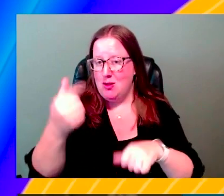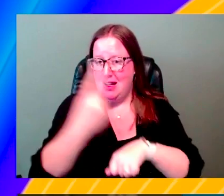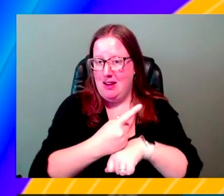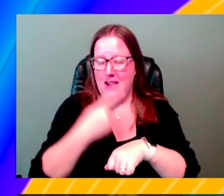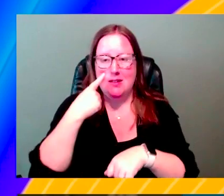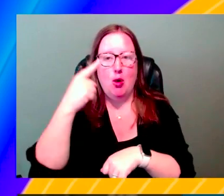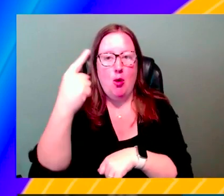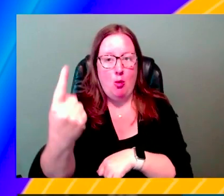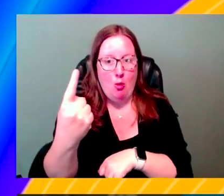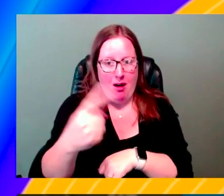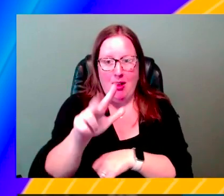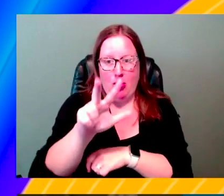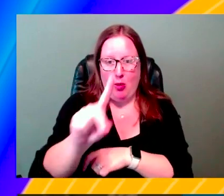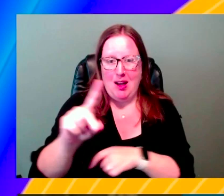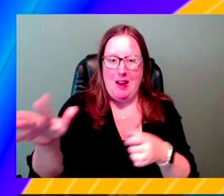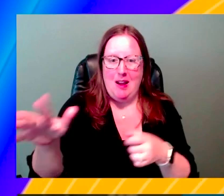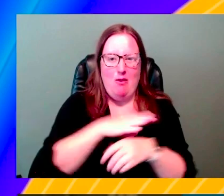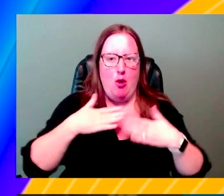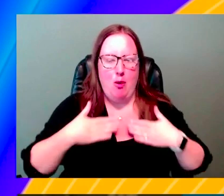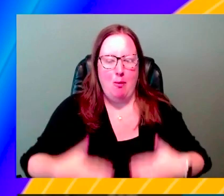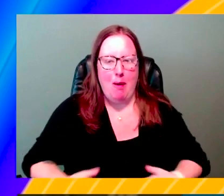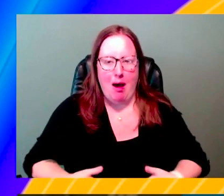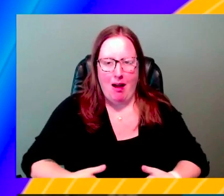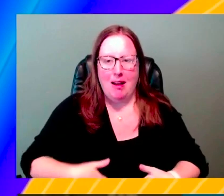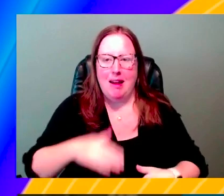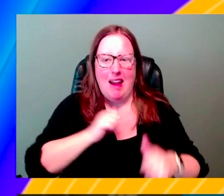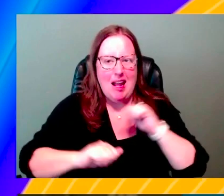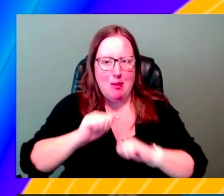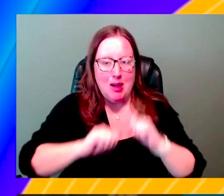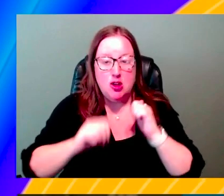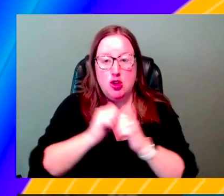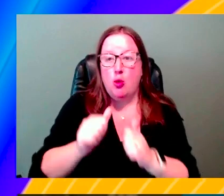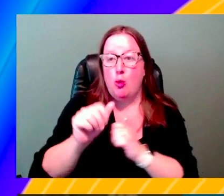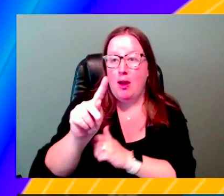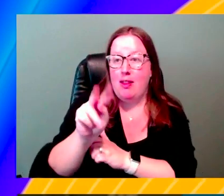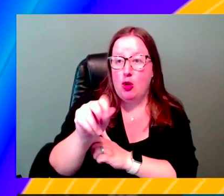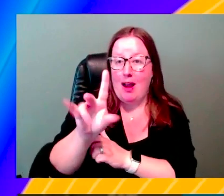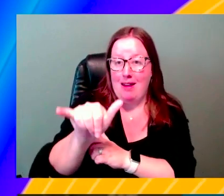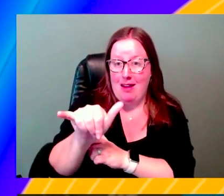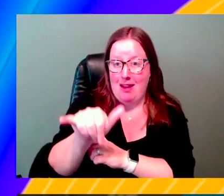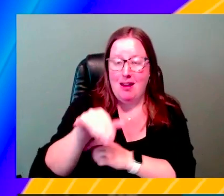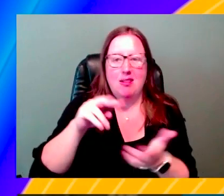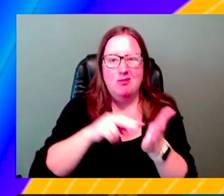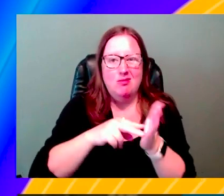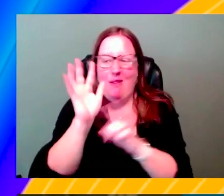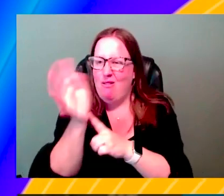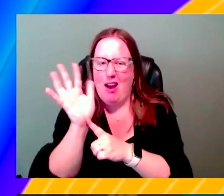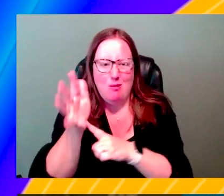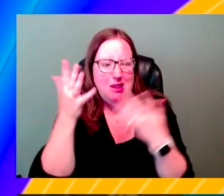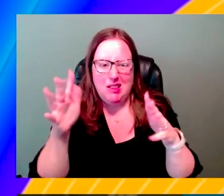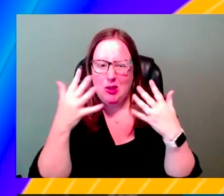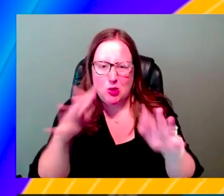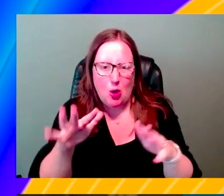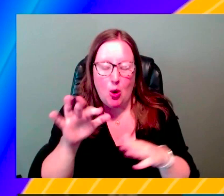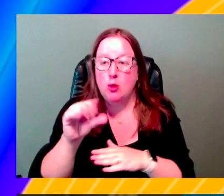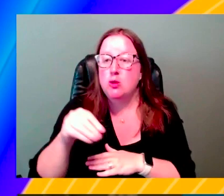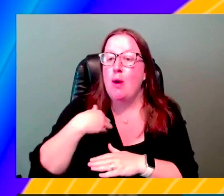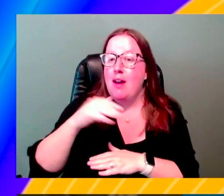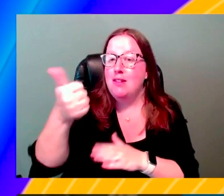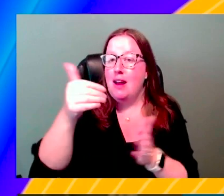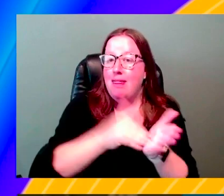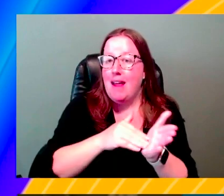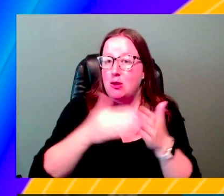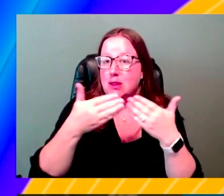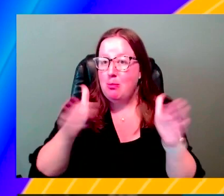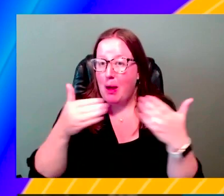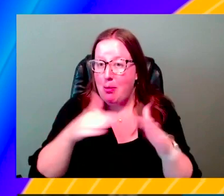3D full body animation manually. With the Krikey AI foundation model, it only takes 5 minutes. So there's 10,000 public animations that you can choose